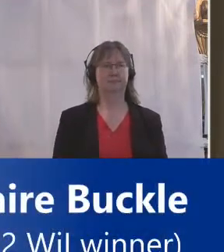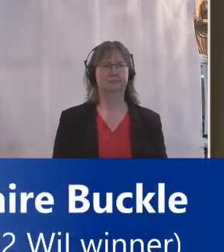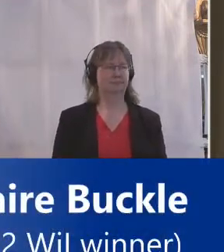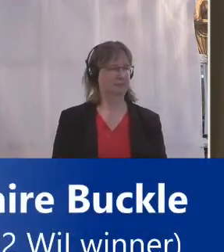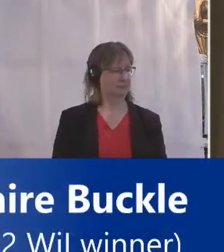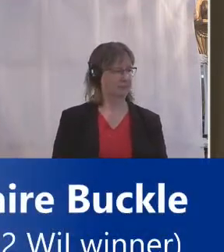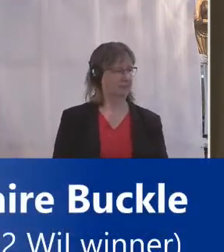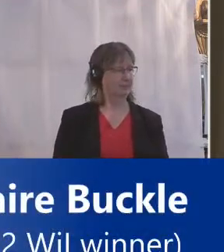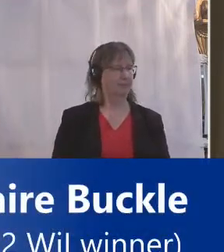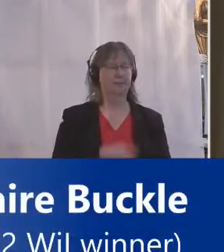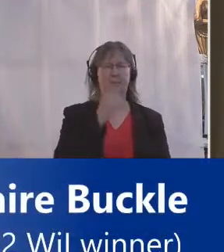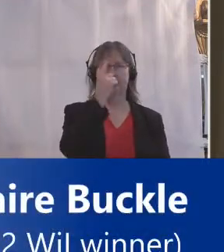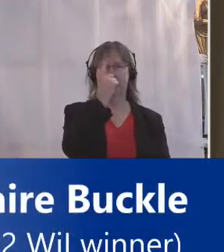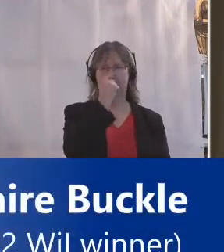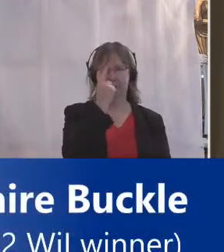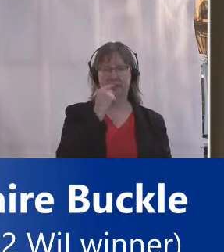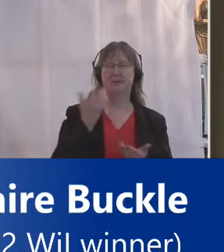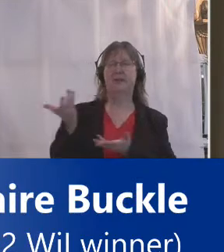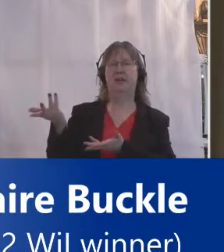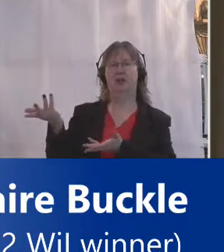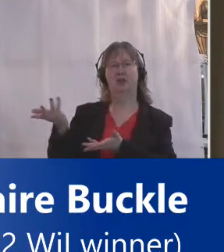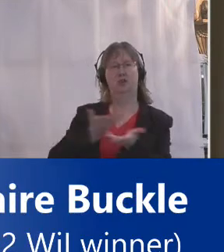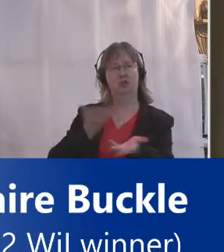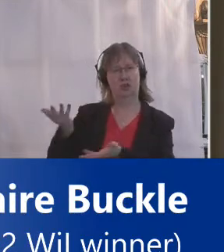ability and consultancy.